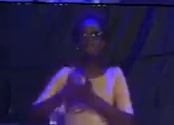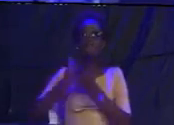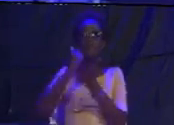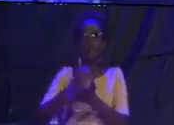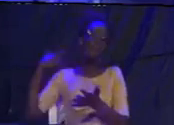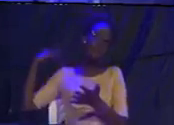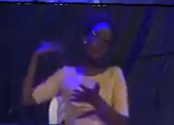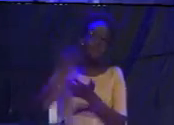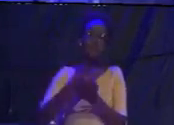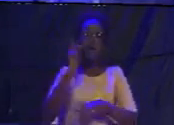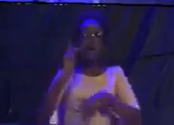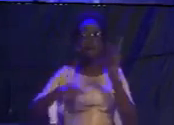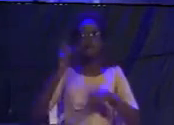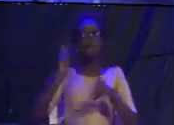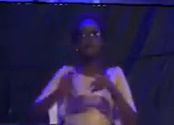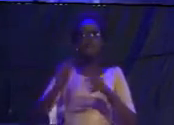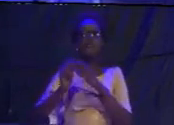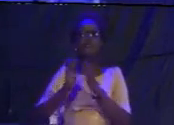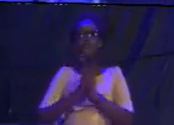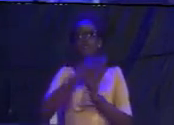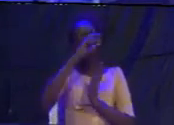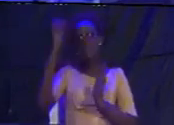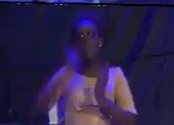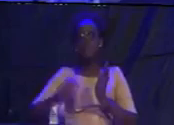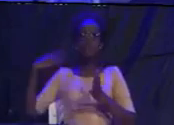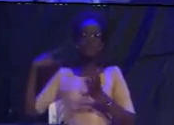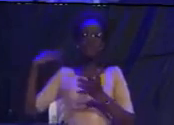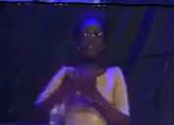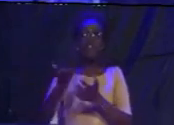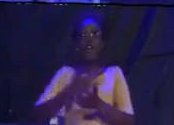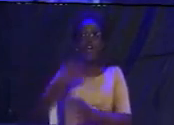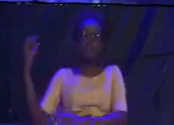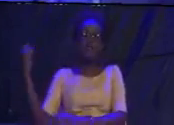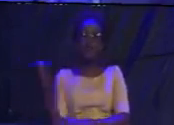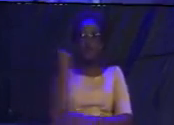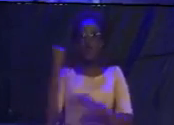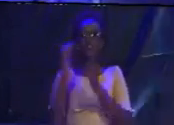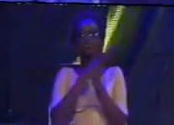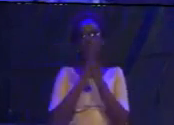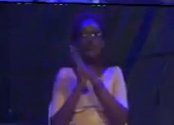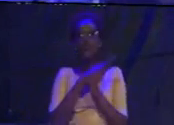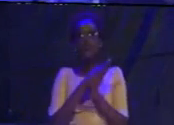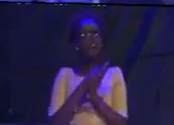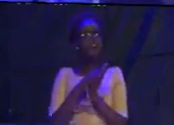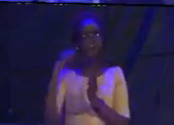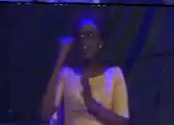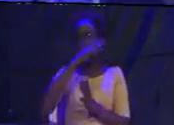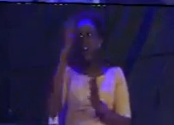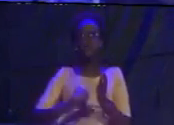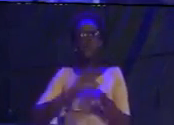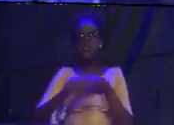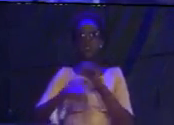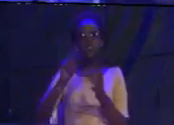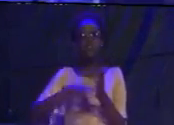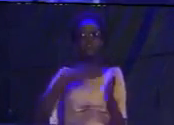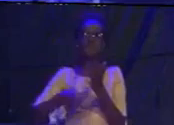helped people. She had great historical exploits. Africa is not